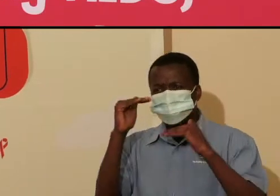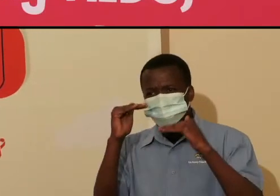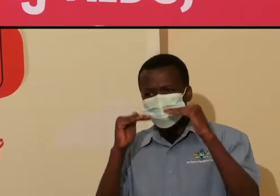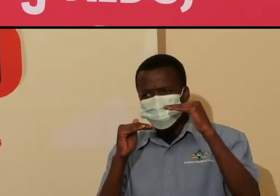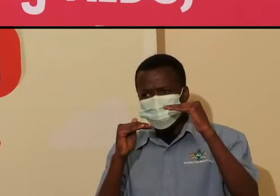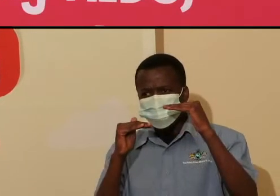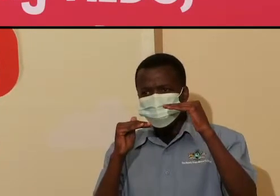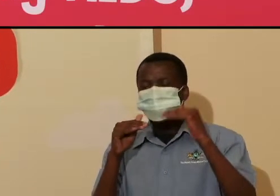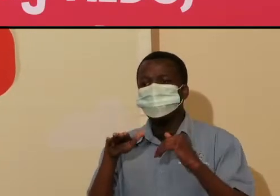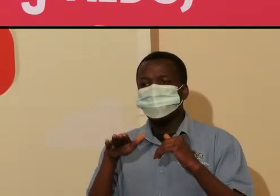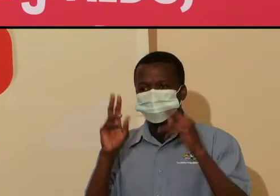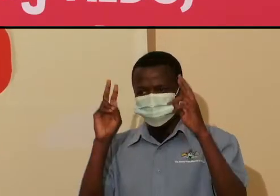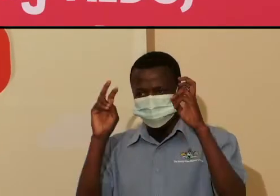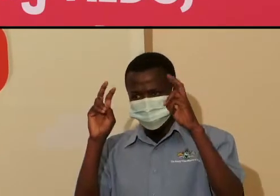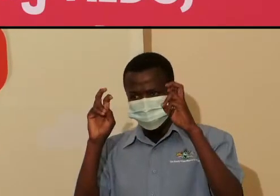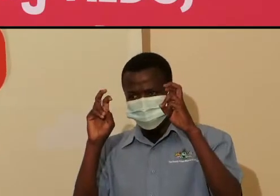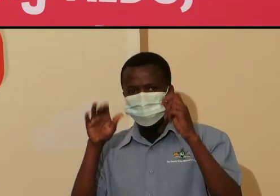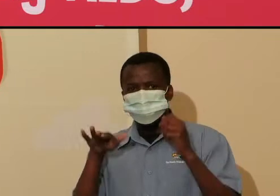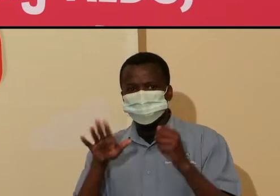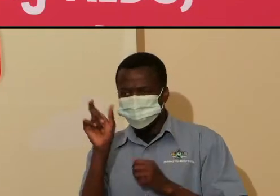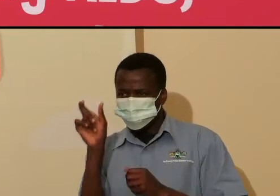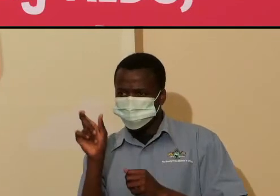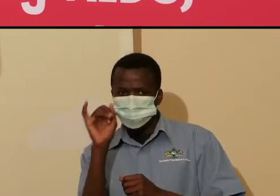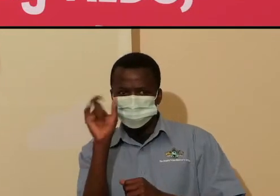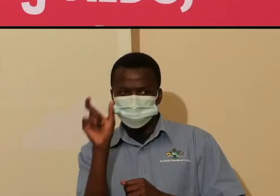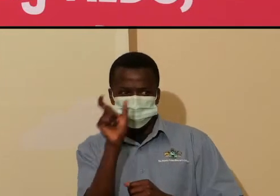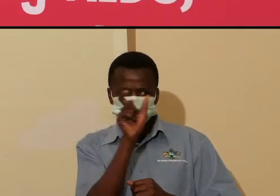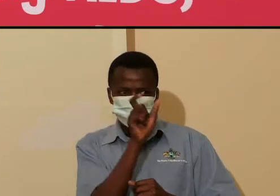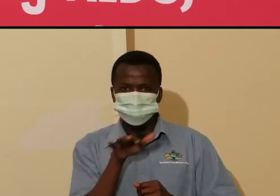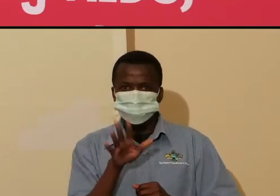neighbor so that they don't forget what we're about.